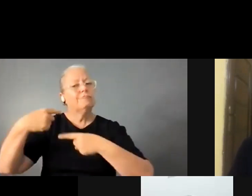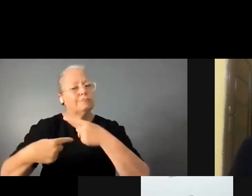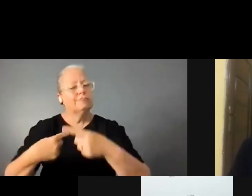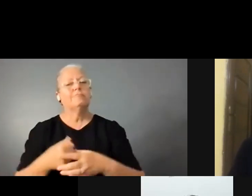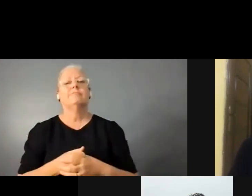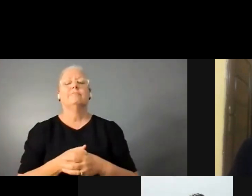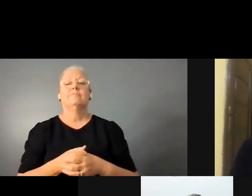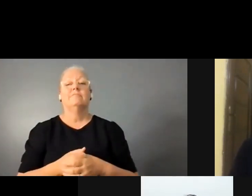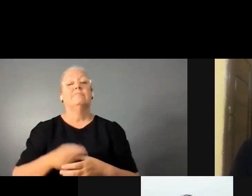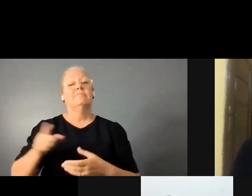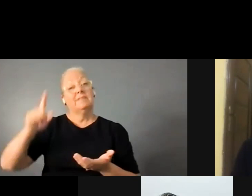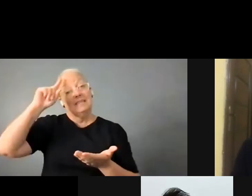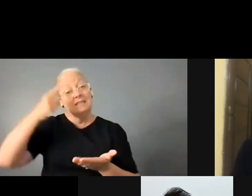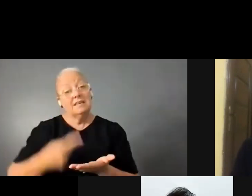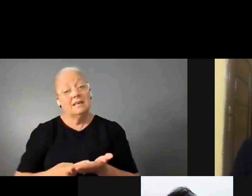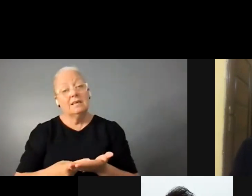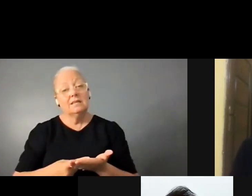decided to pull through.